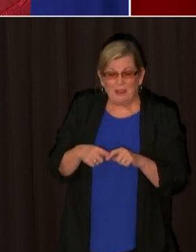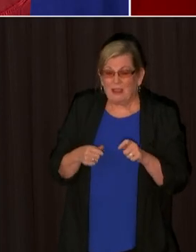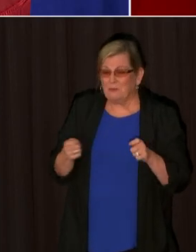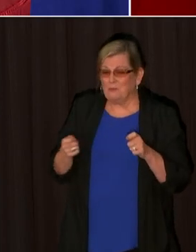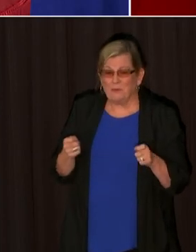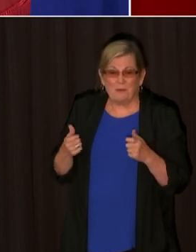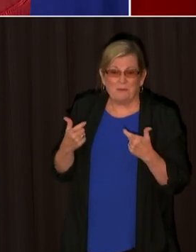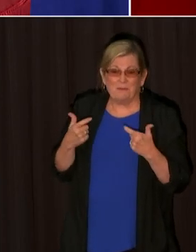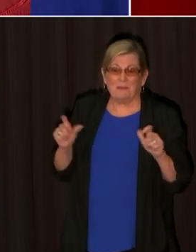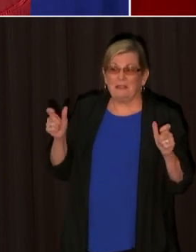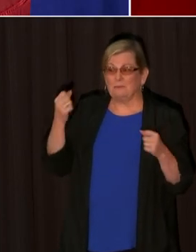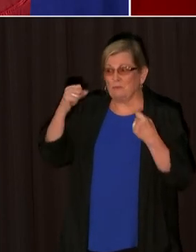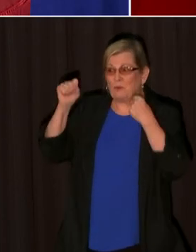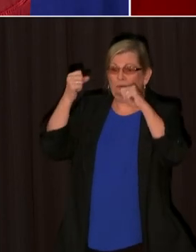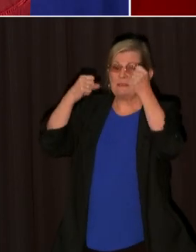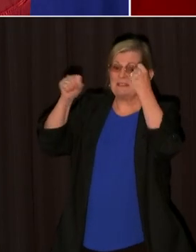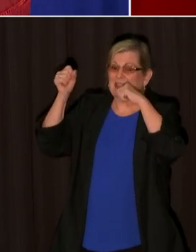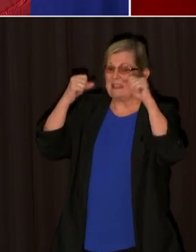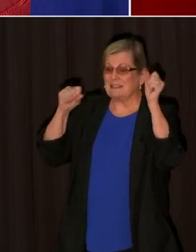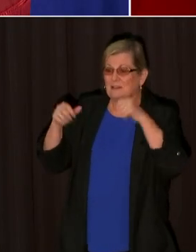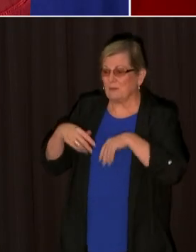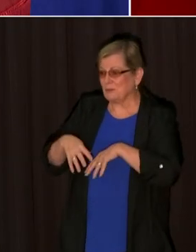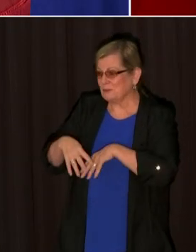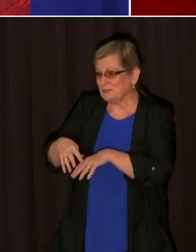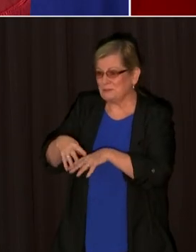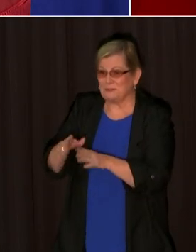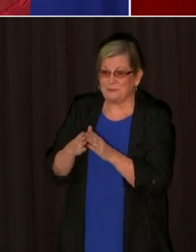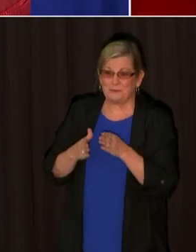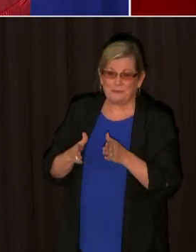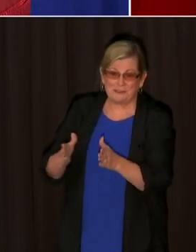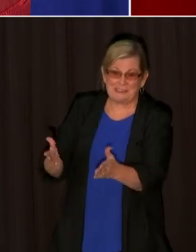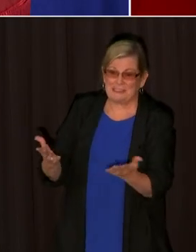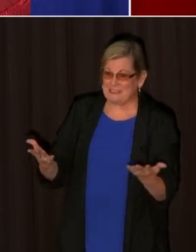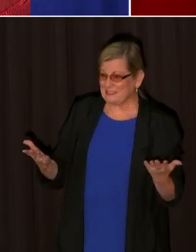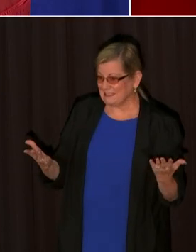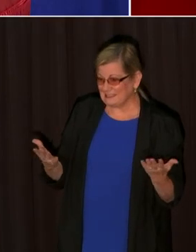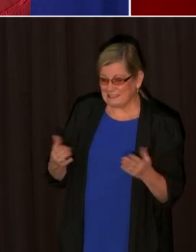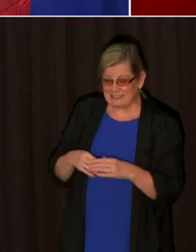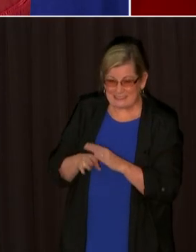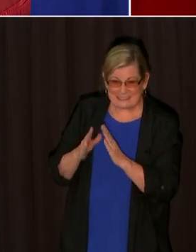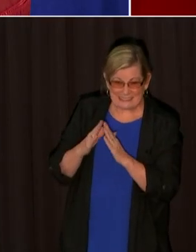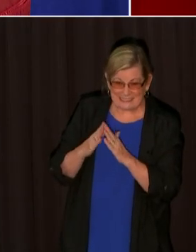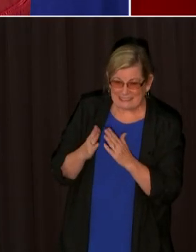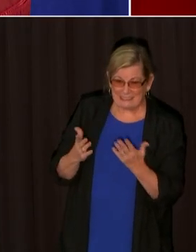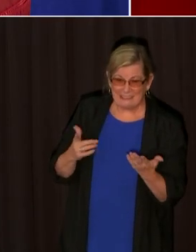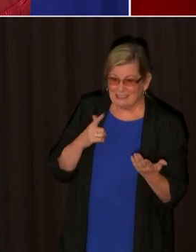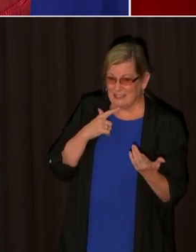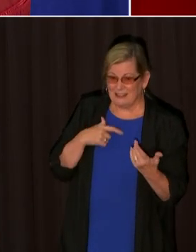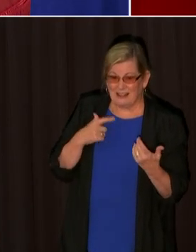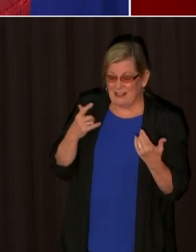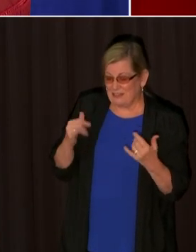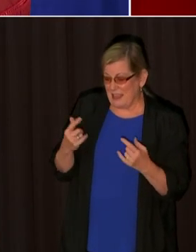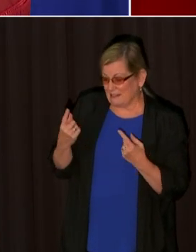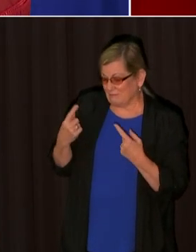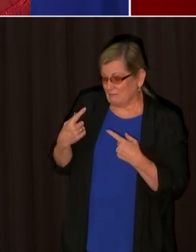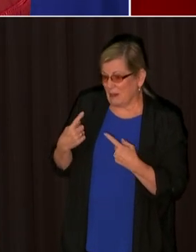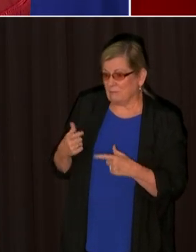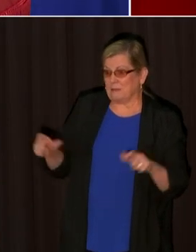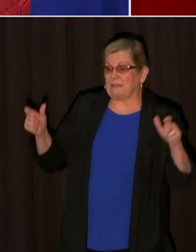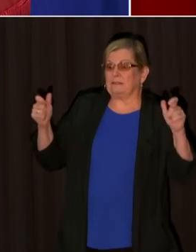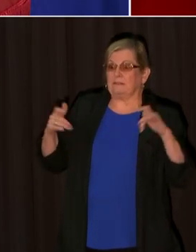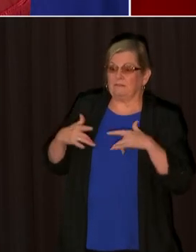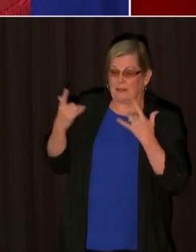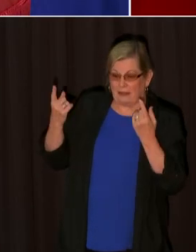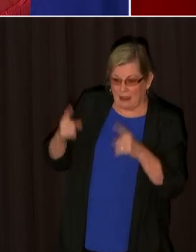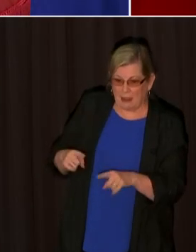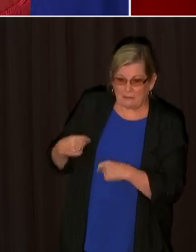demonstrations in our city that they happen, or other large-scale events that happen on federal parcels. So there are